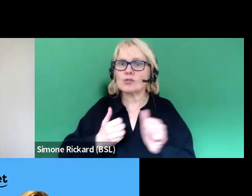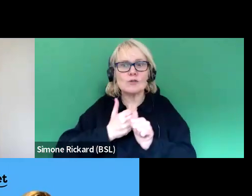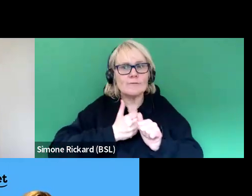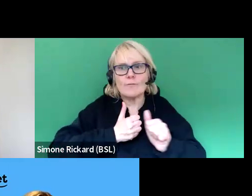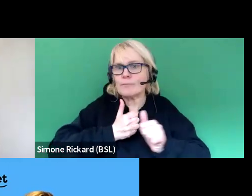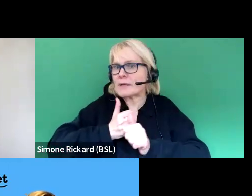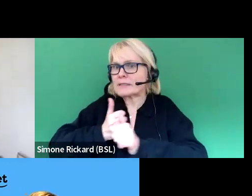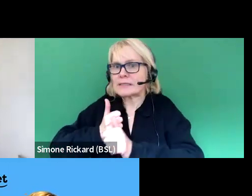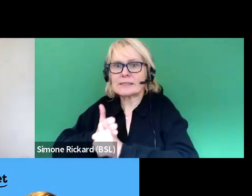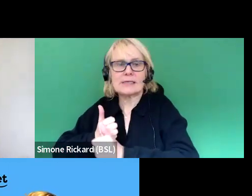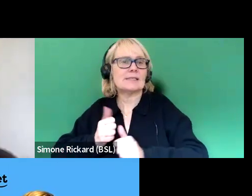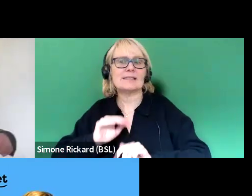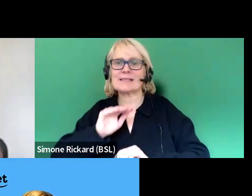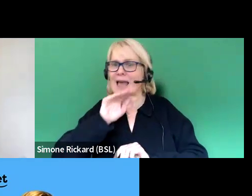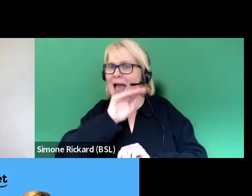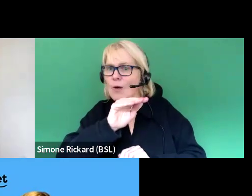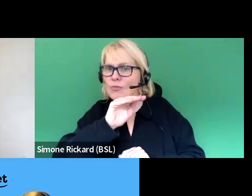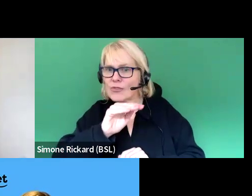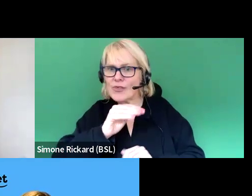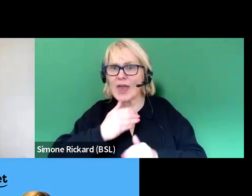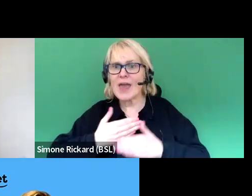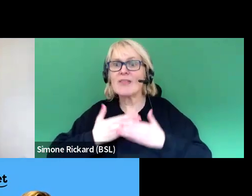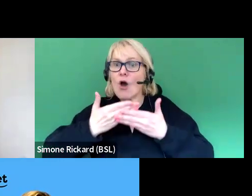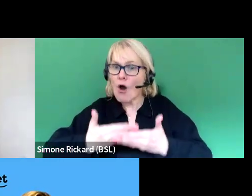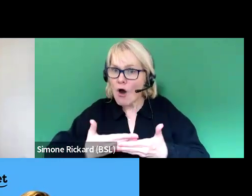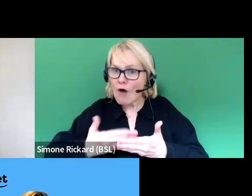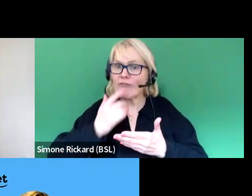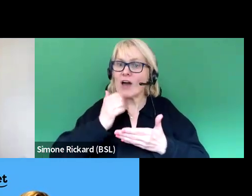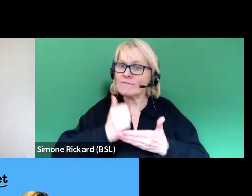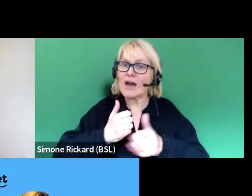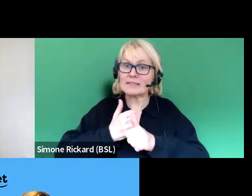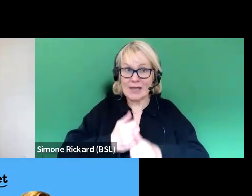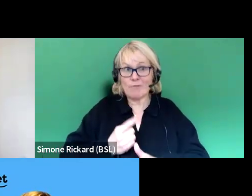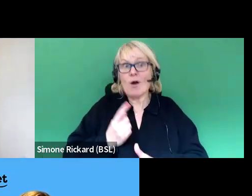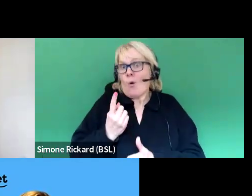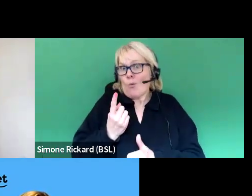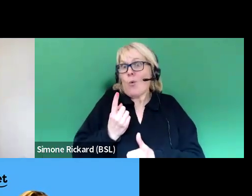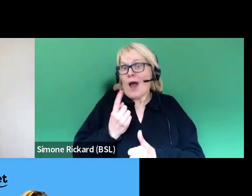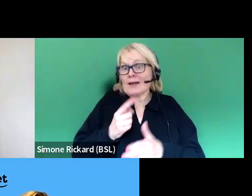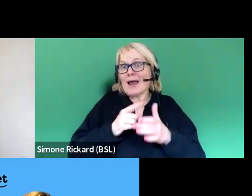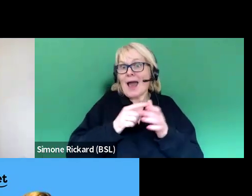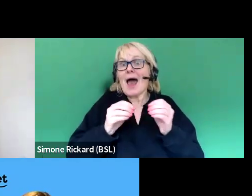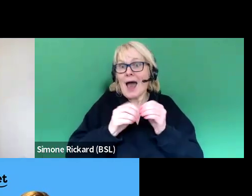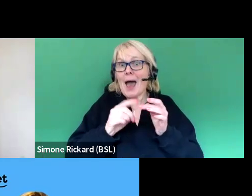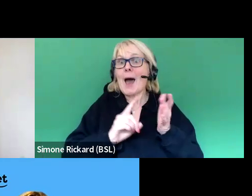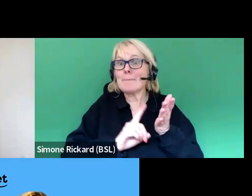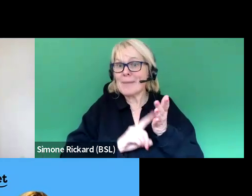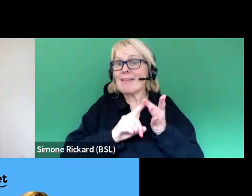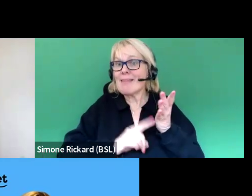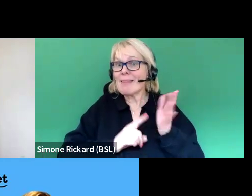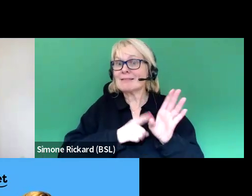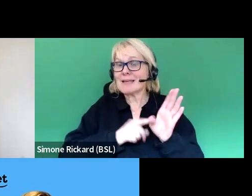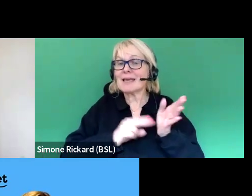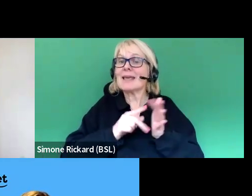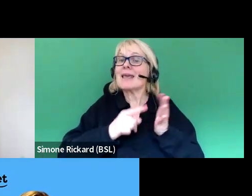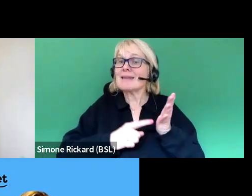offer advice and help. One of them is AbilityNet. If you need any help or have any questions around